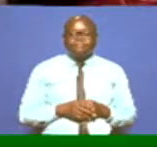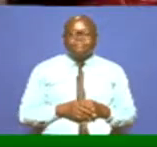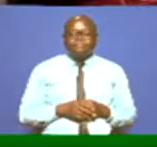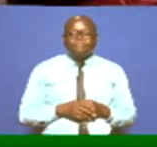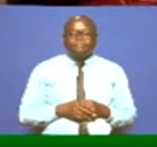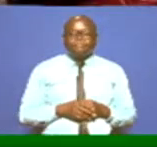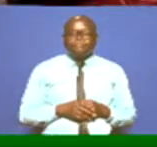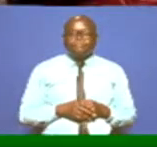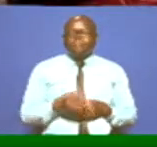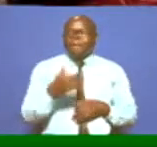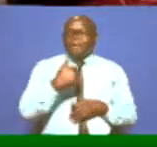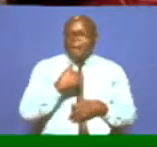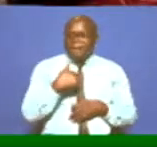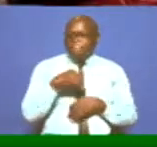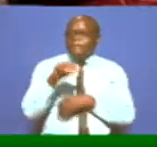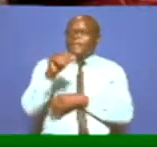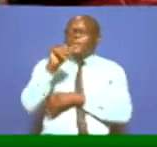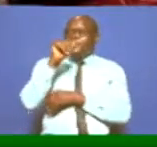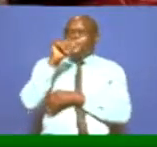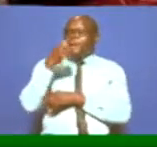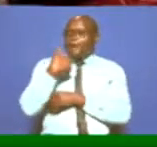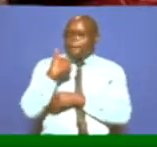Proceed, you have the microphone.